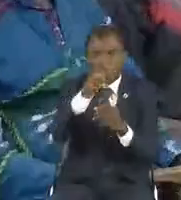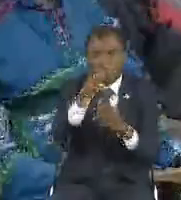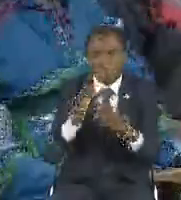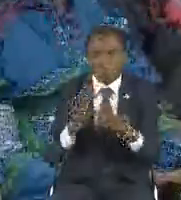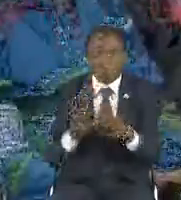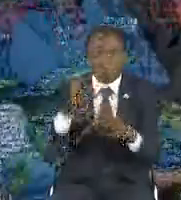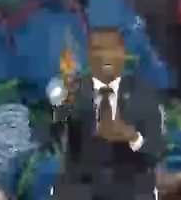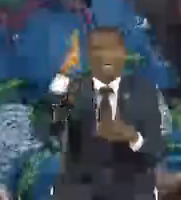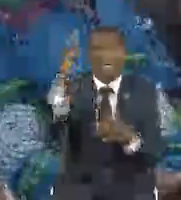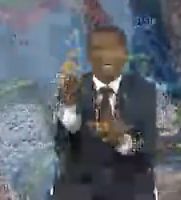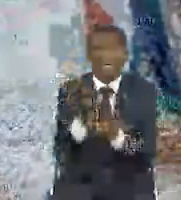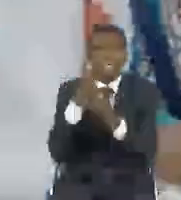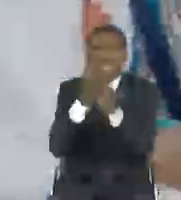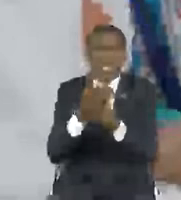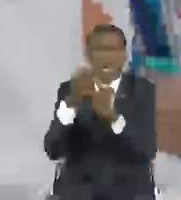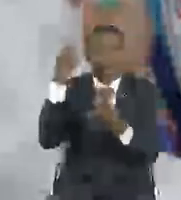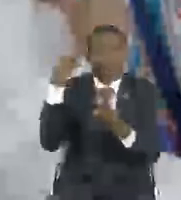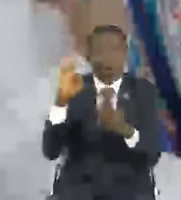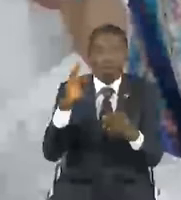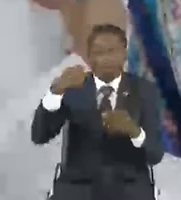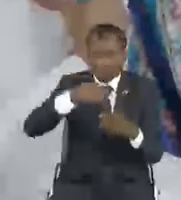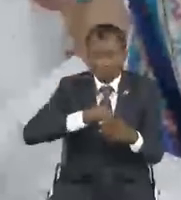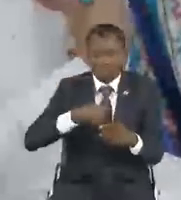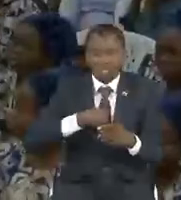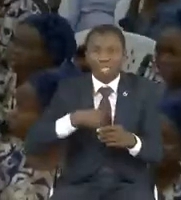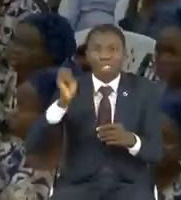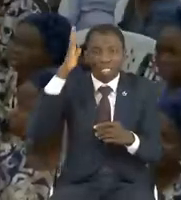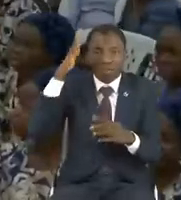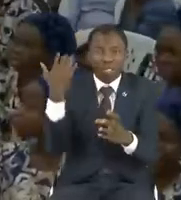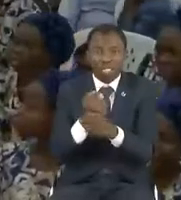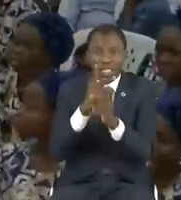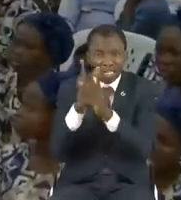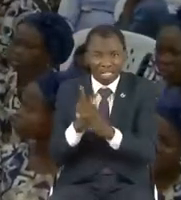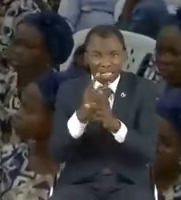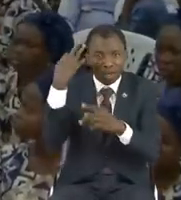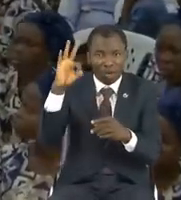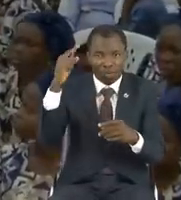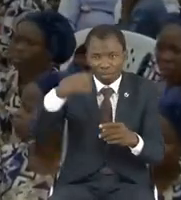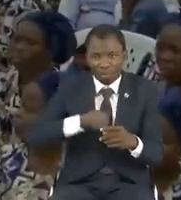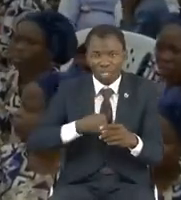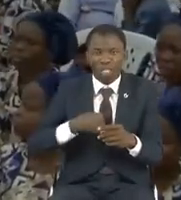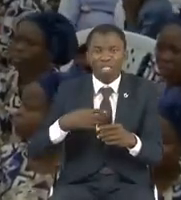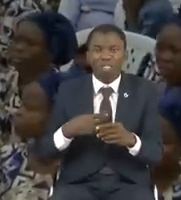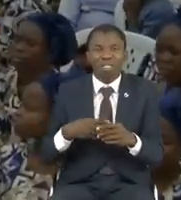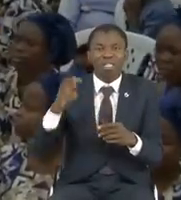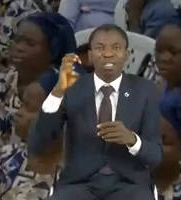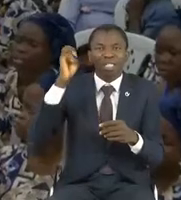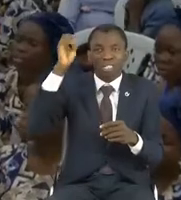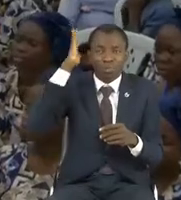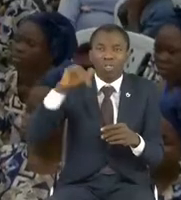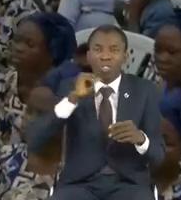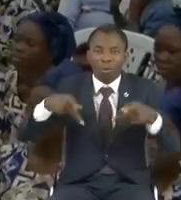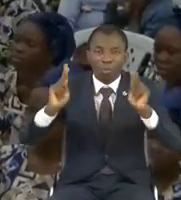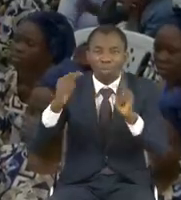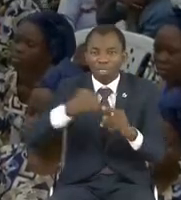take care of me. Amen. He will take care of me. Amen. He will not allow me to miss my way until I